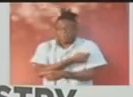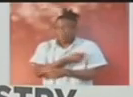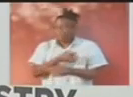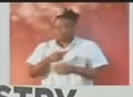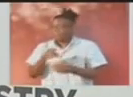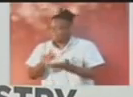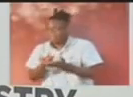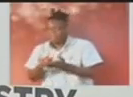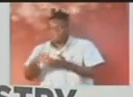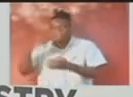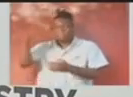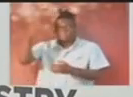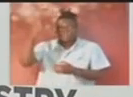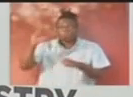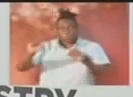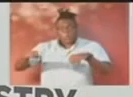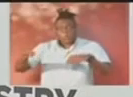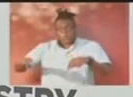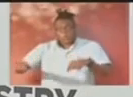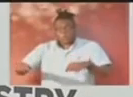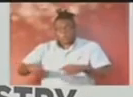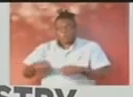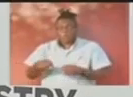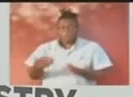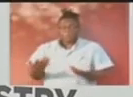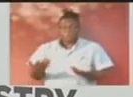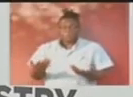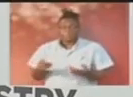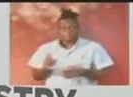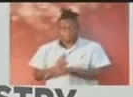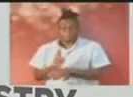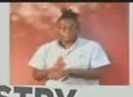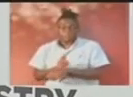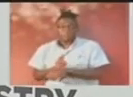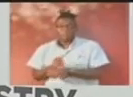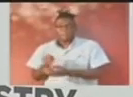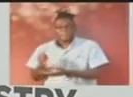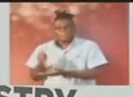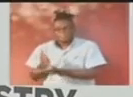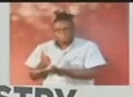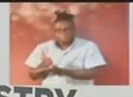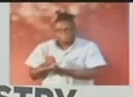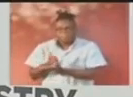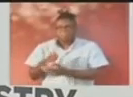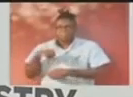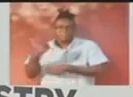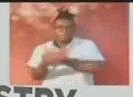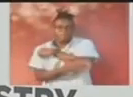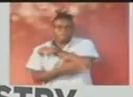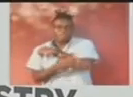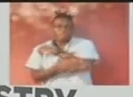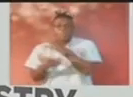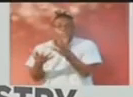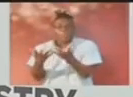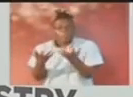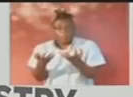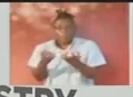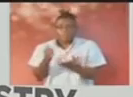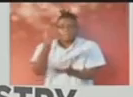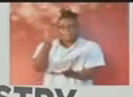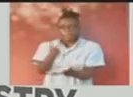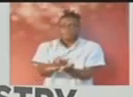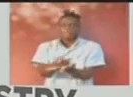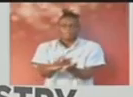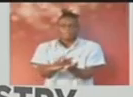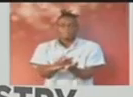done, of course, to assist countries to procure for procurement, example, through the PAHO